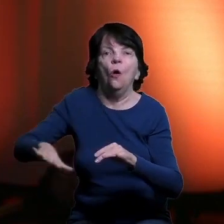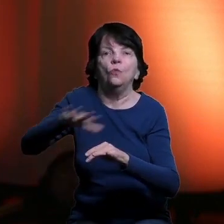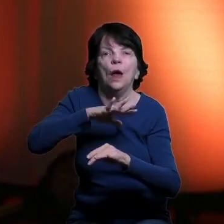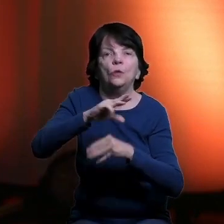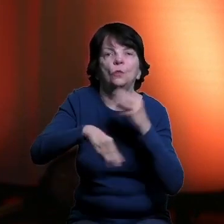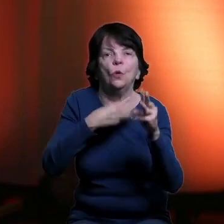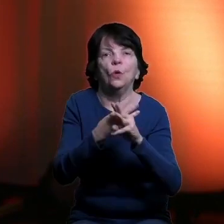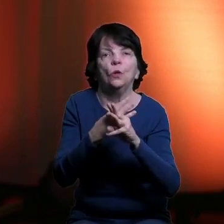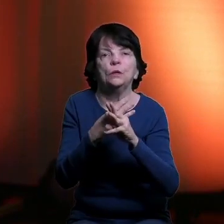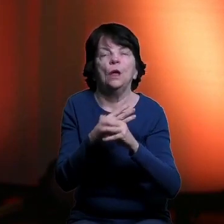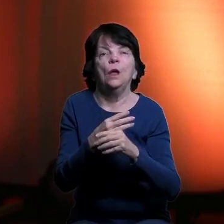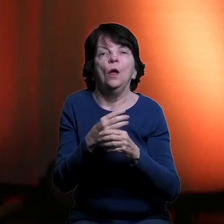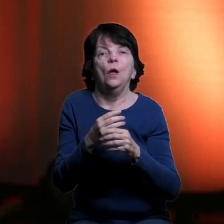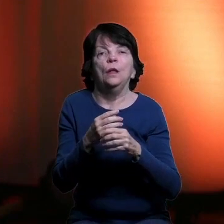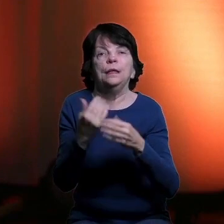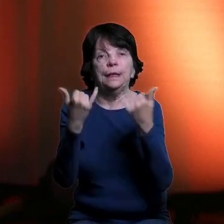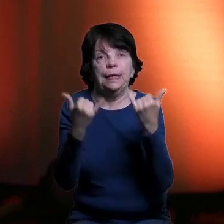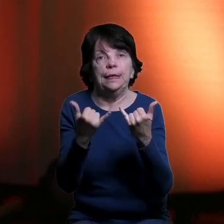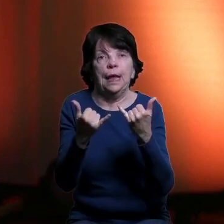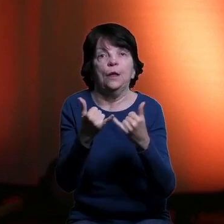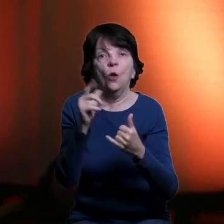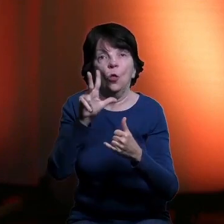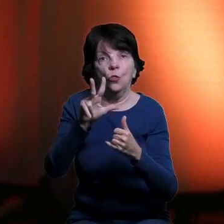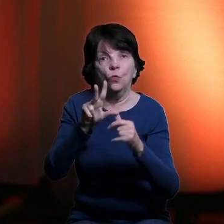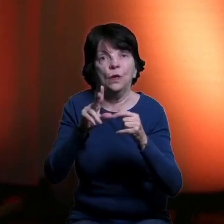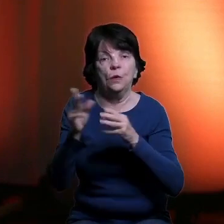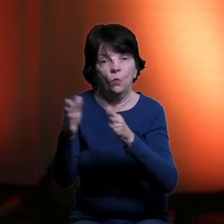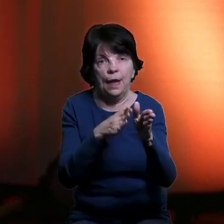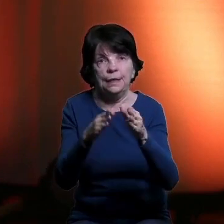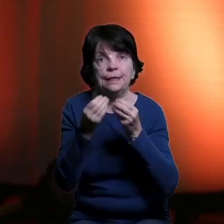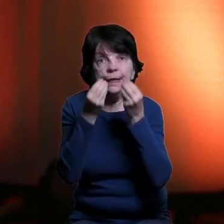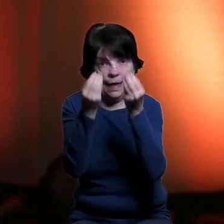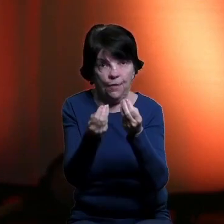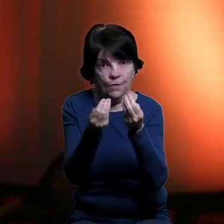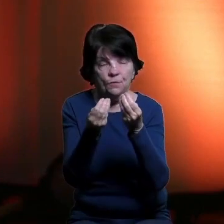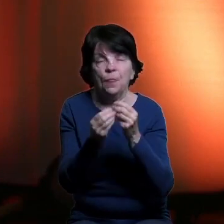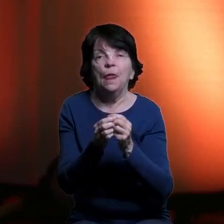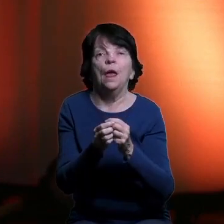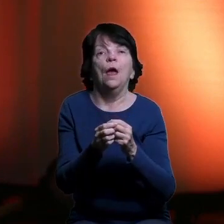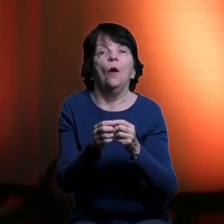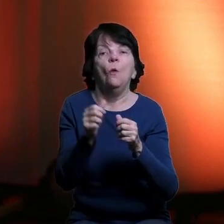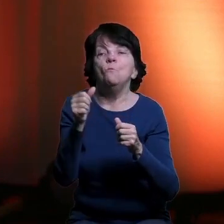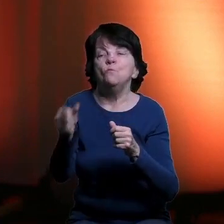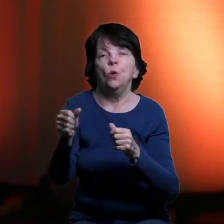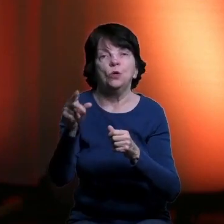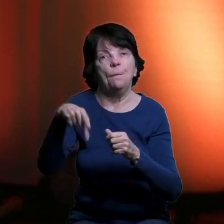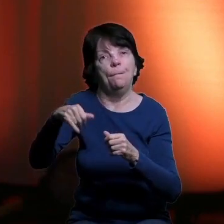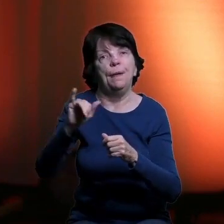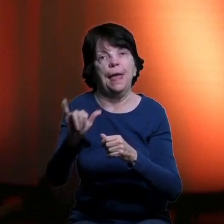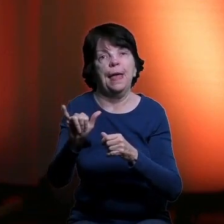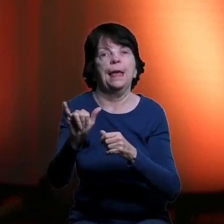can give. The first is through PushPay. You can text to the VF Assembly to the number